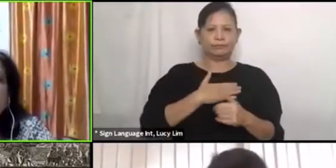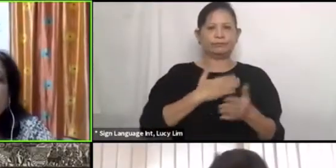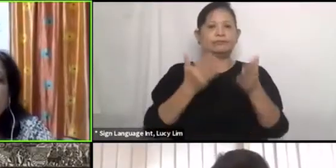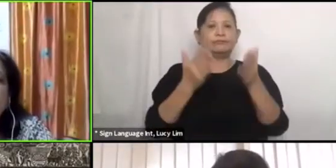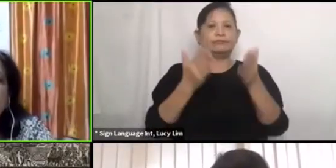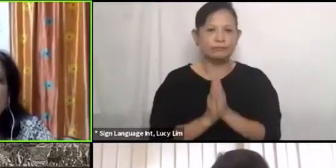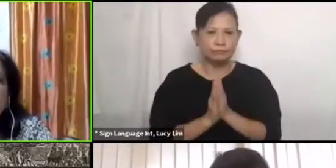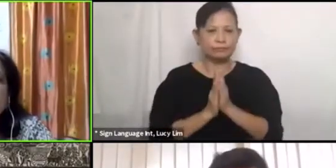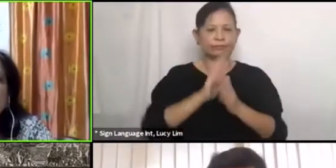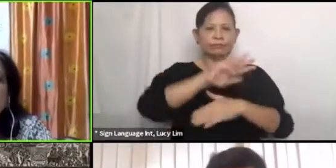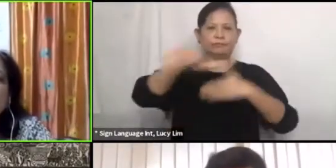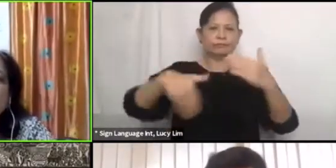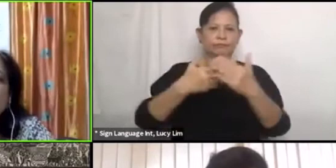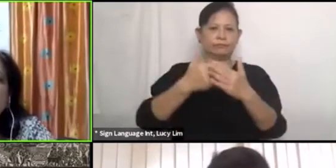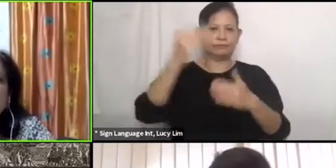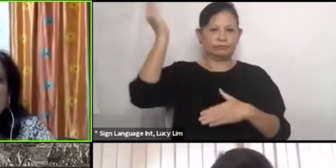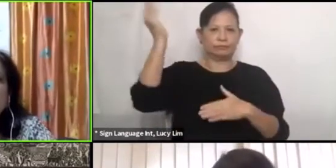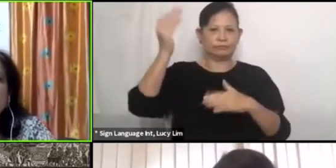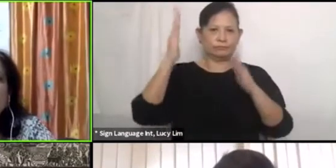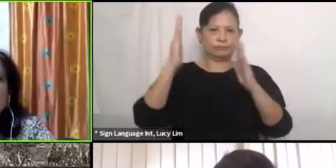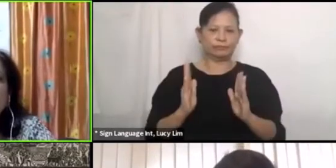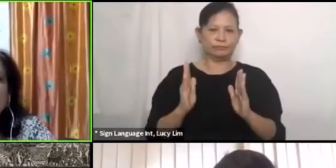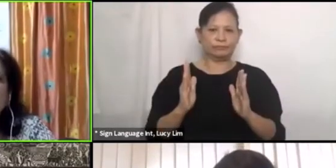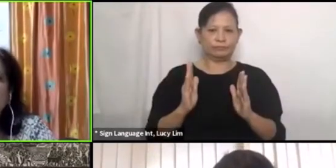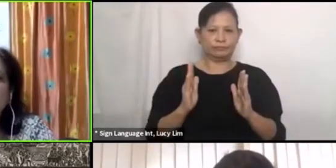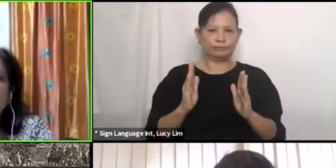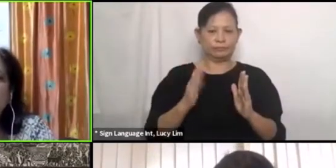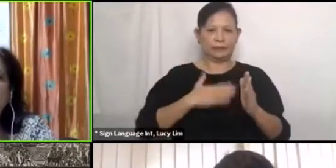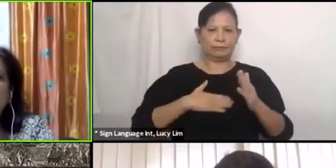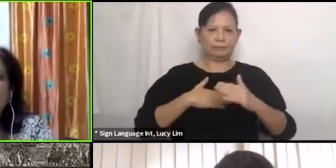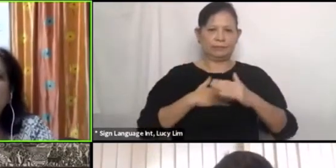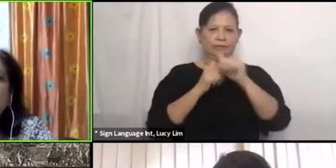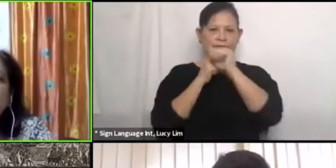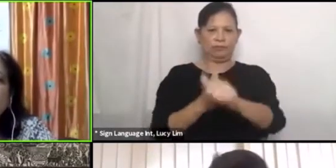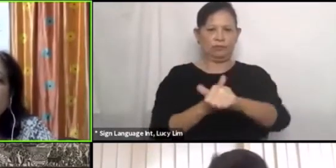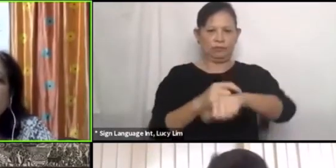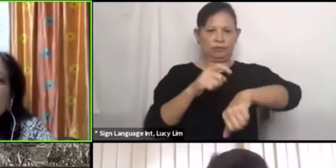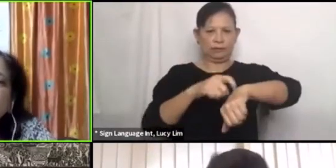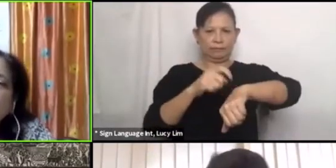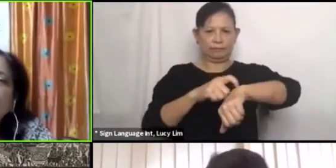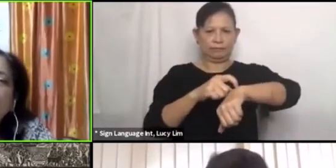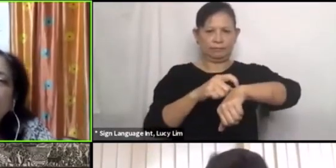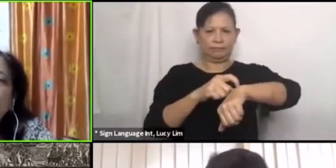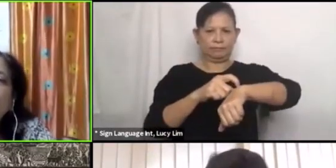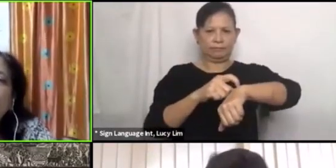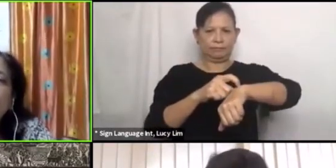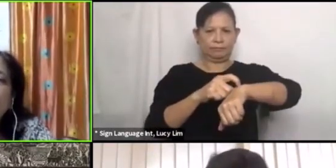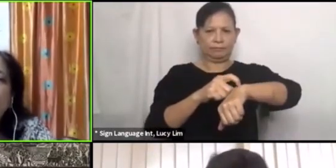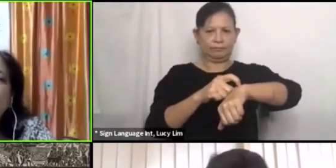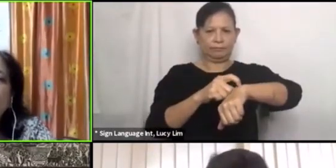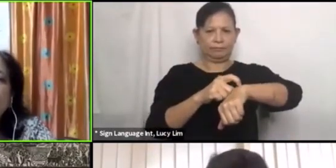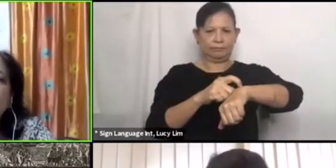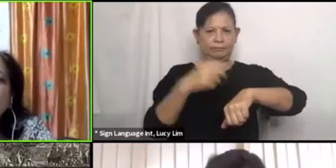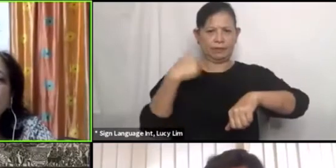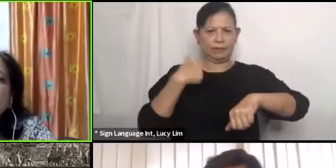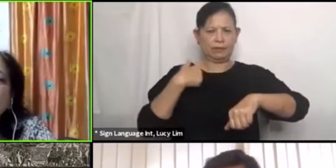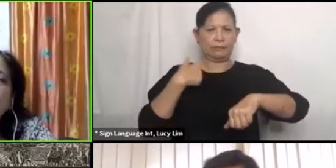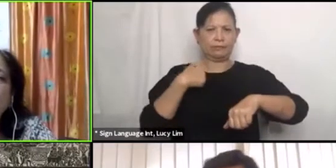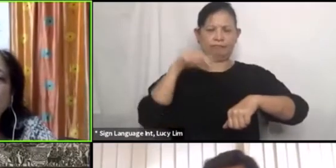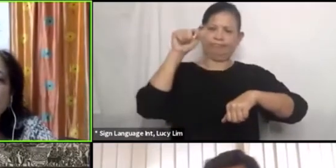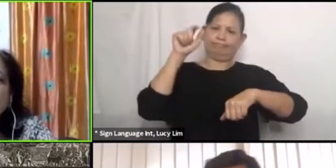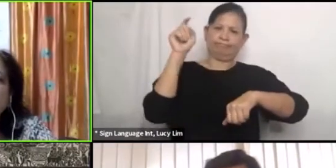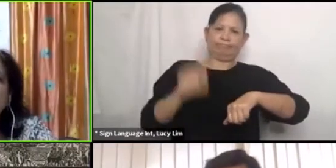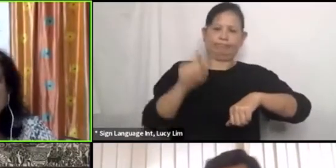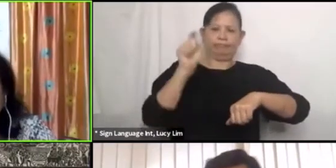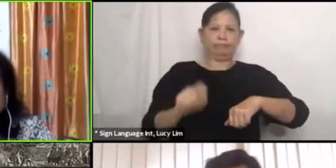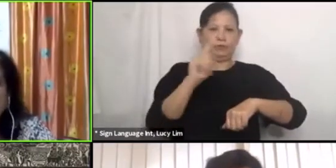the presenters to please adhere to your allotted time schedule. There will be a prompt from the chairperson